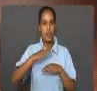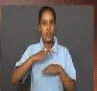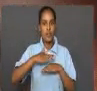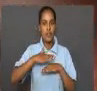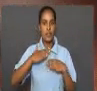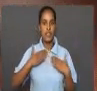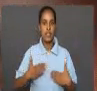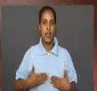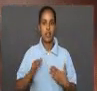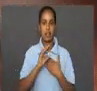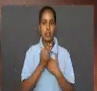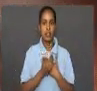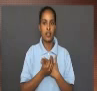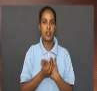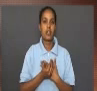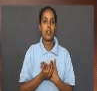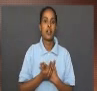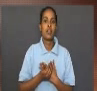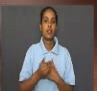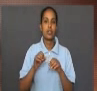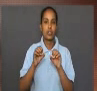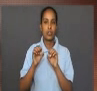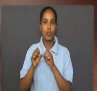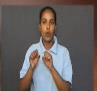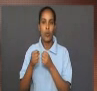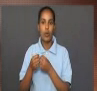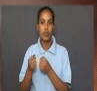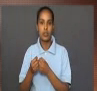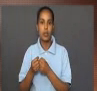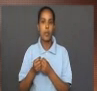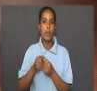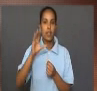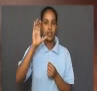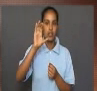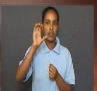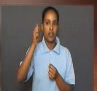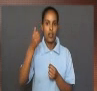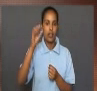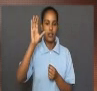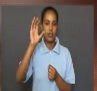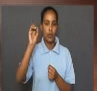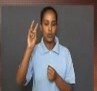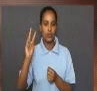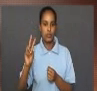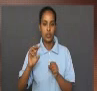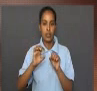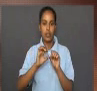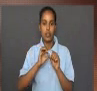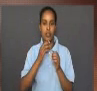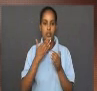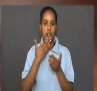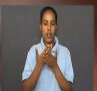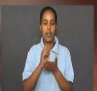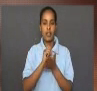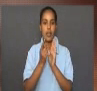state. Thermal decomposition of calcium carbonate is a